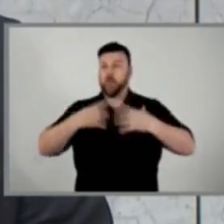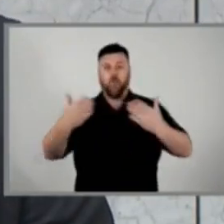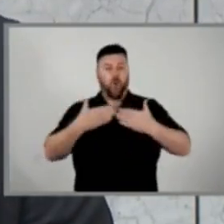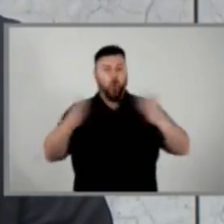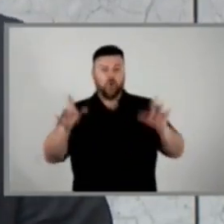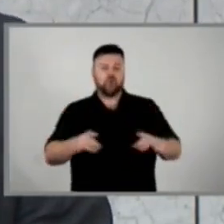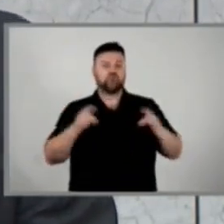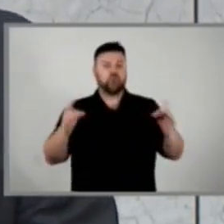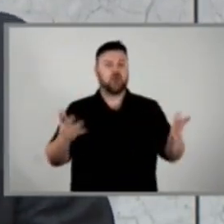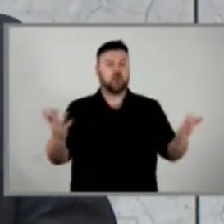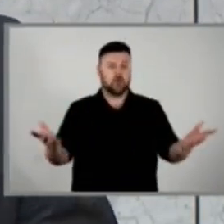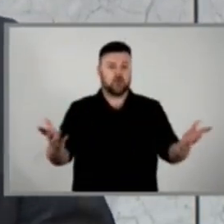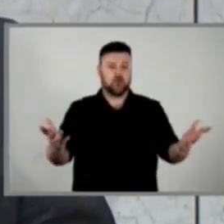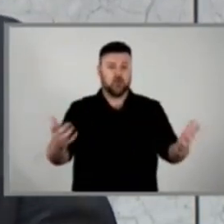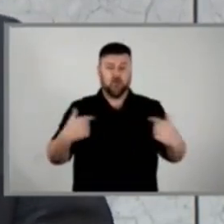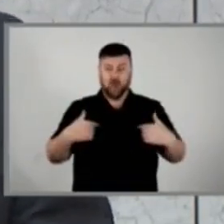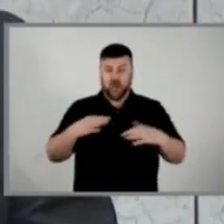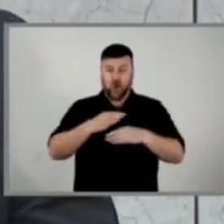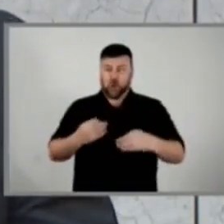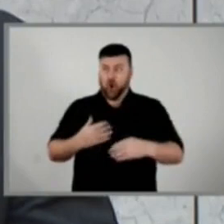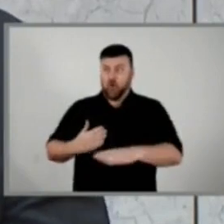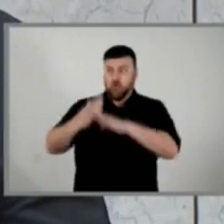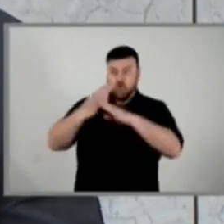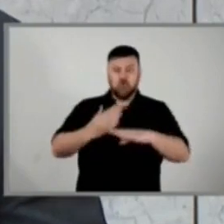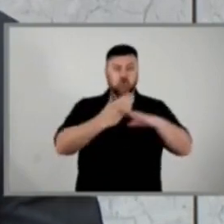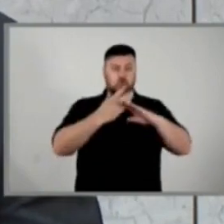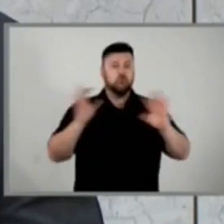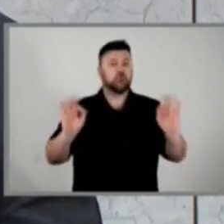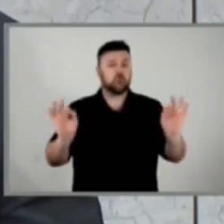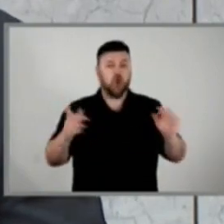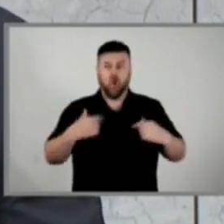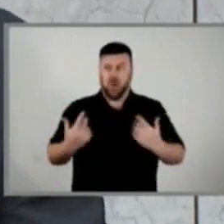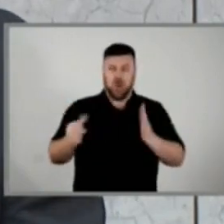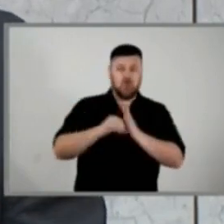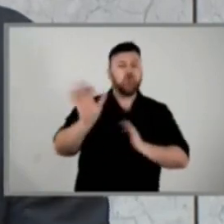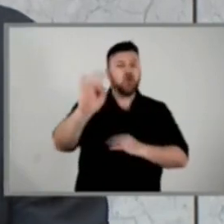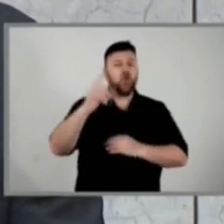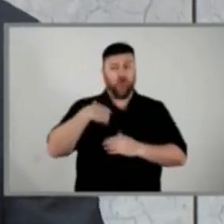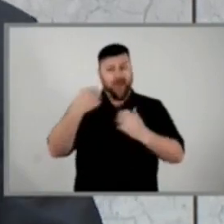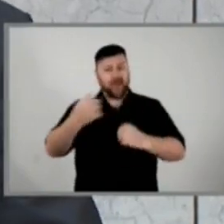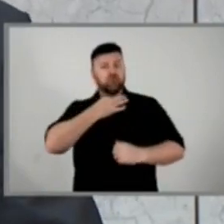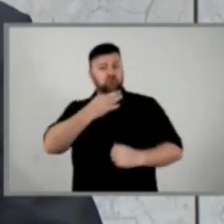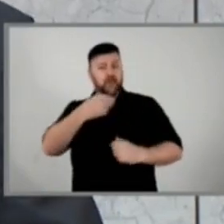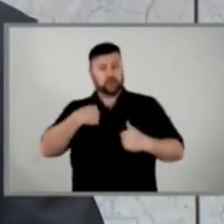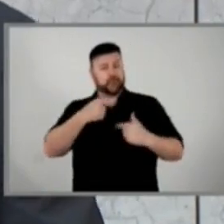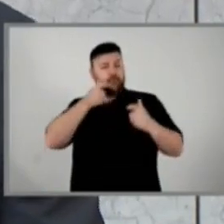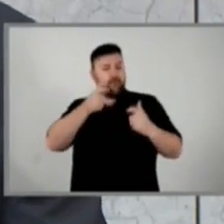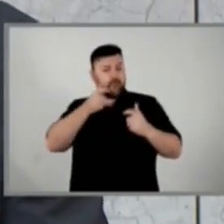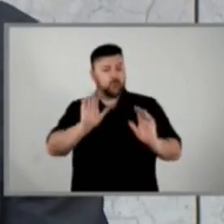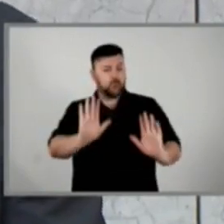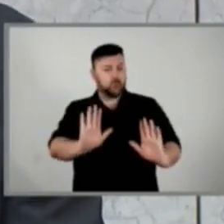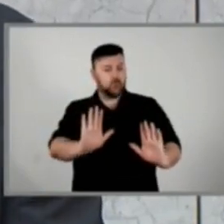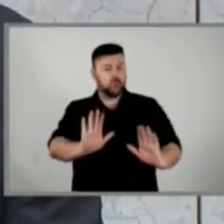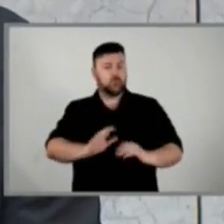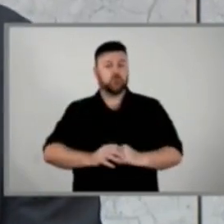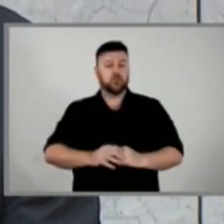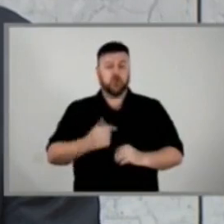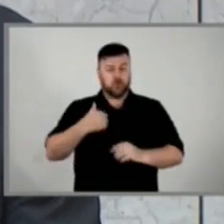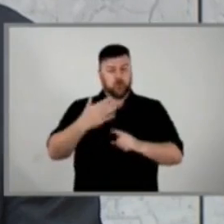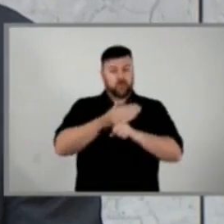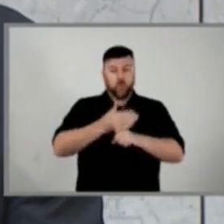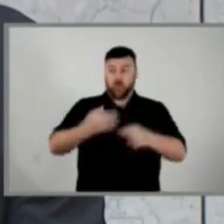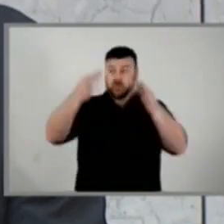undue haste here. There are risks here. And so what we agreed today is, before we make any of those decisions, we want to know